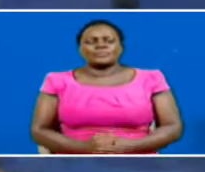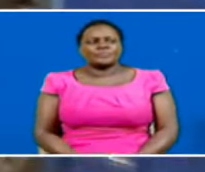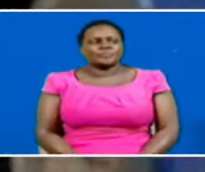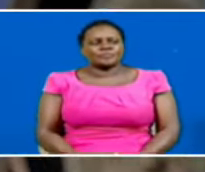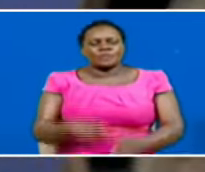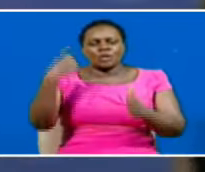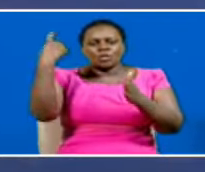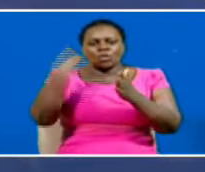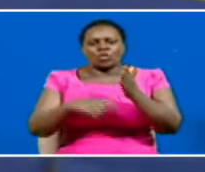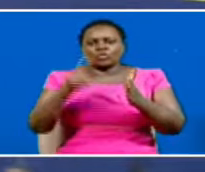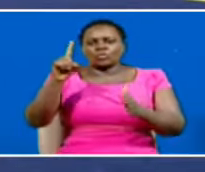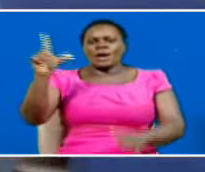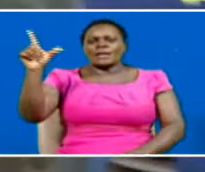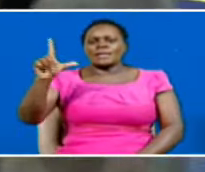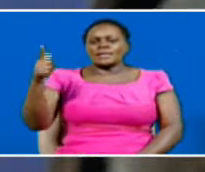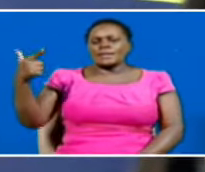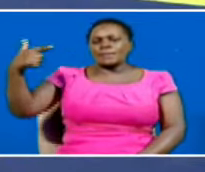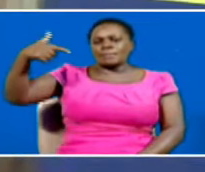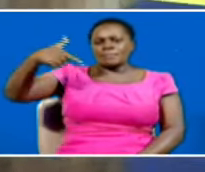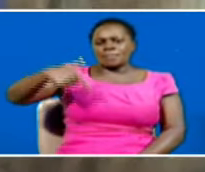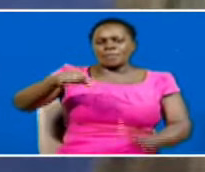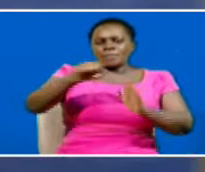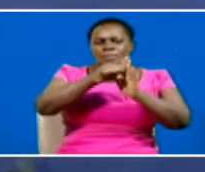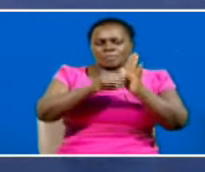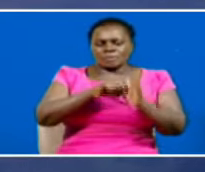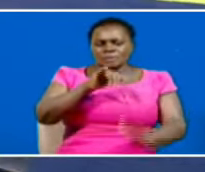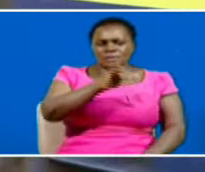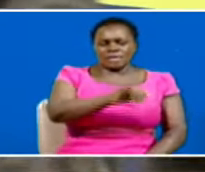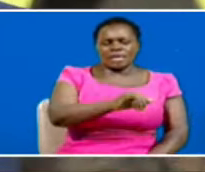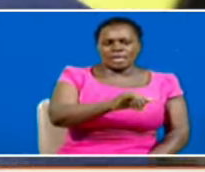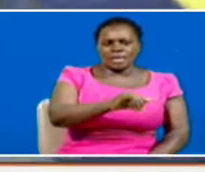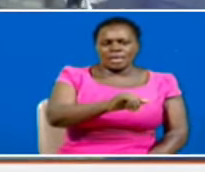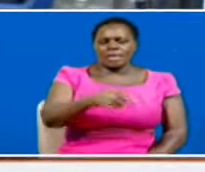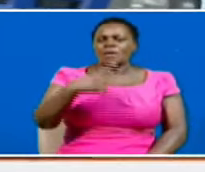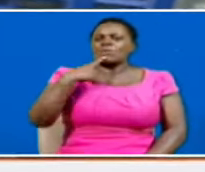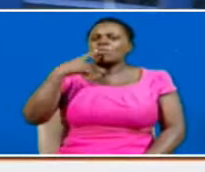The prices per litre of super petrol shall retail at Kenya shillings